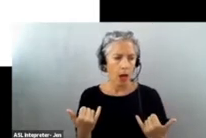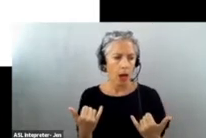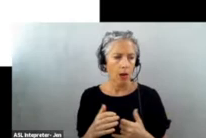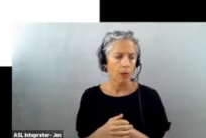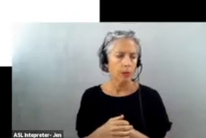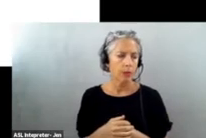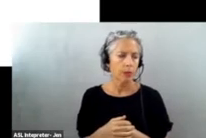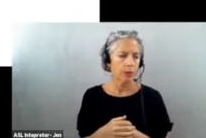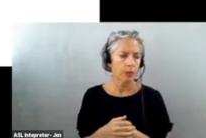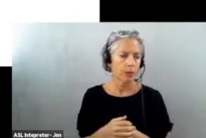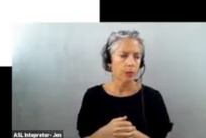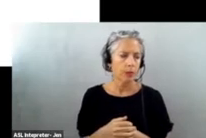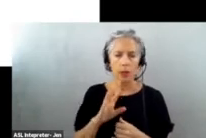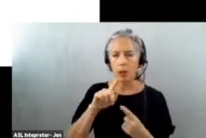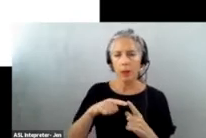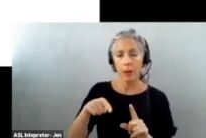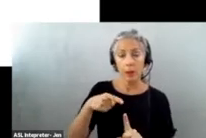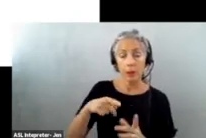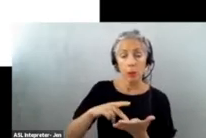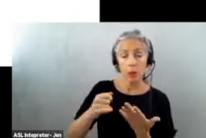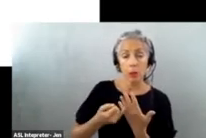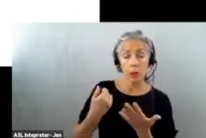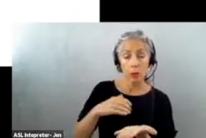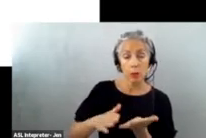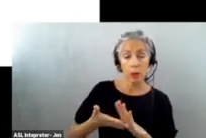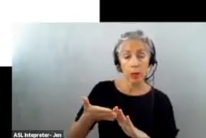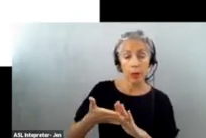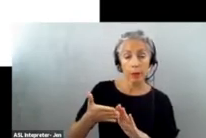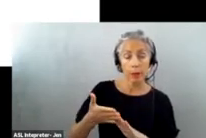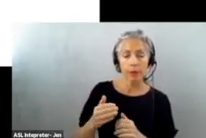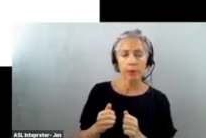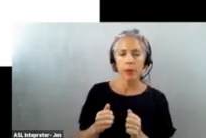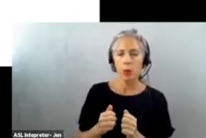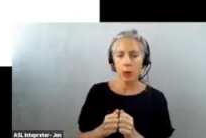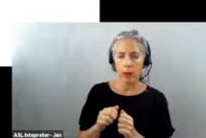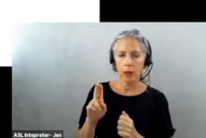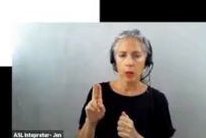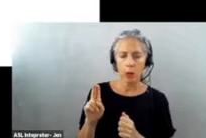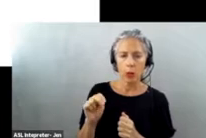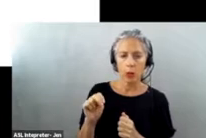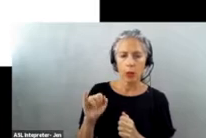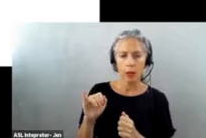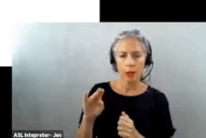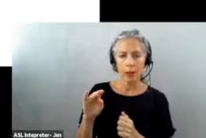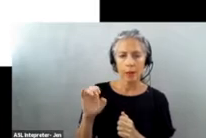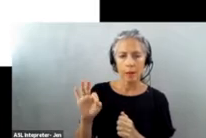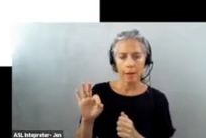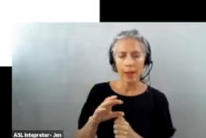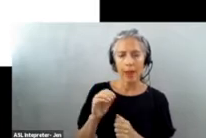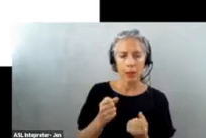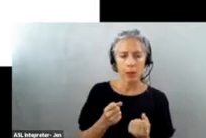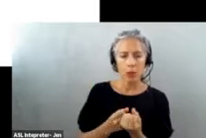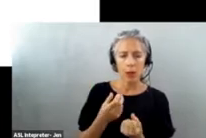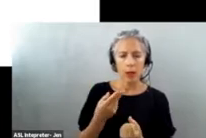the project we are running, first together with UNICEF, and it was supported by the H&M, and now